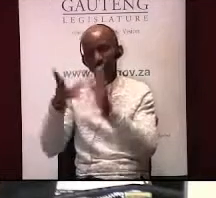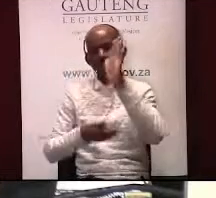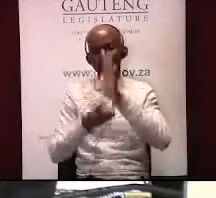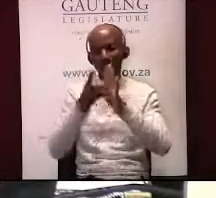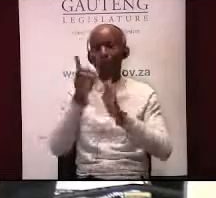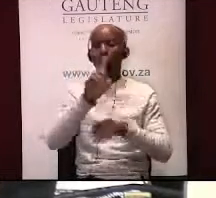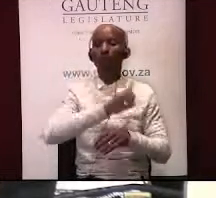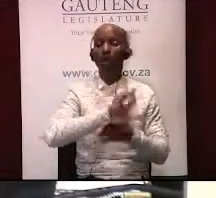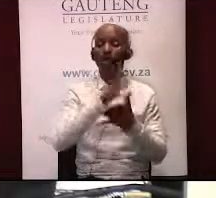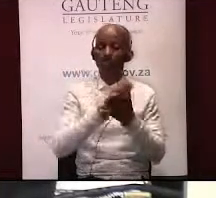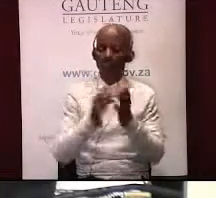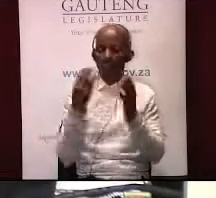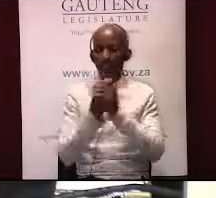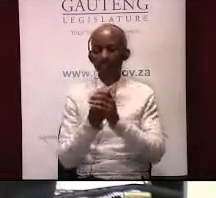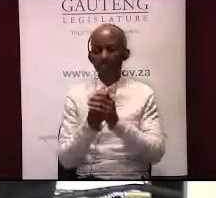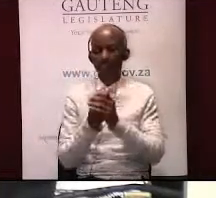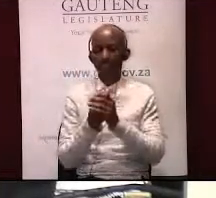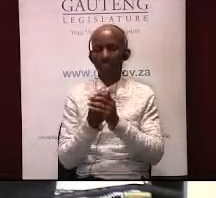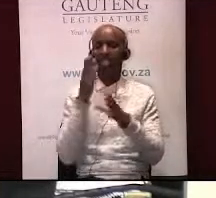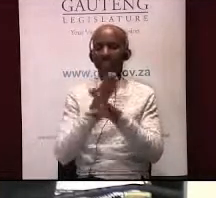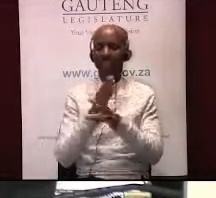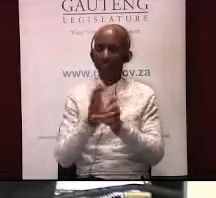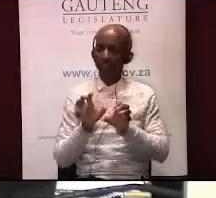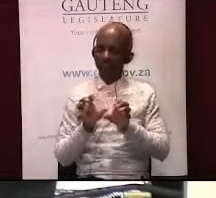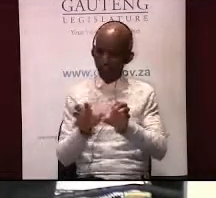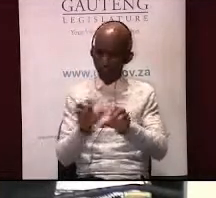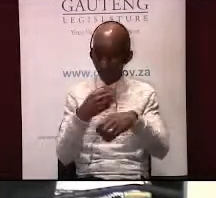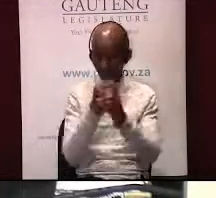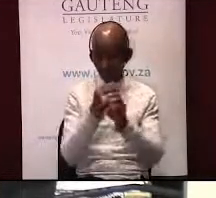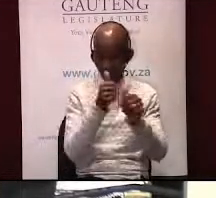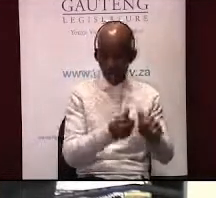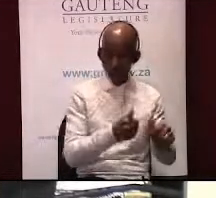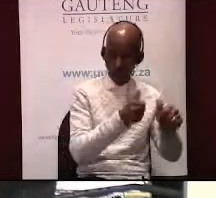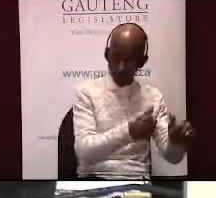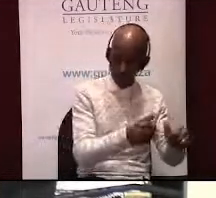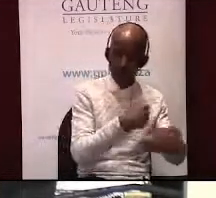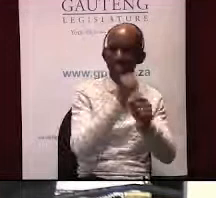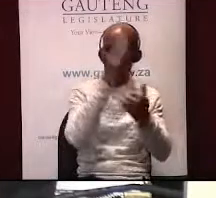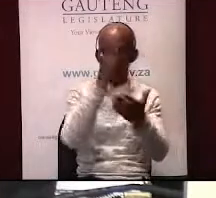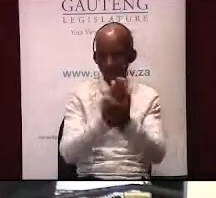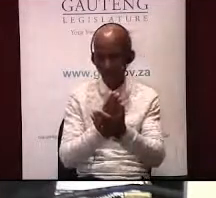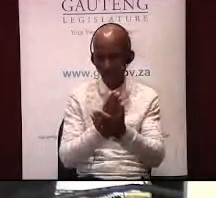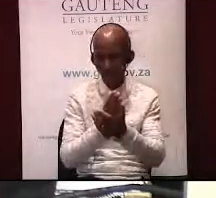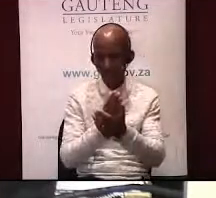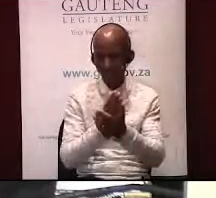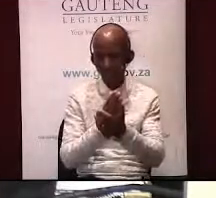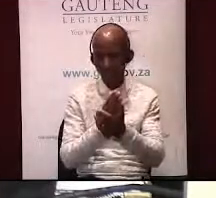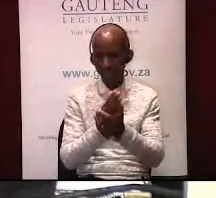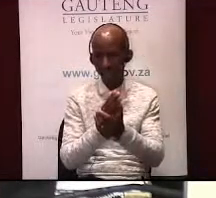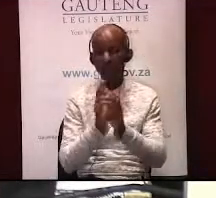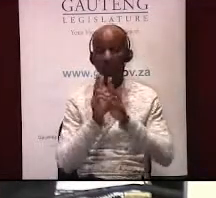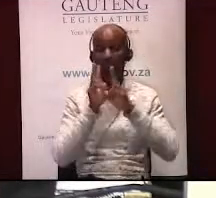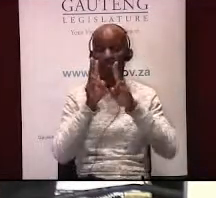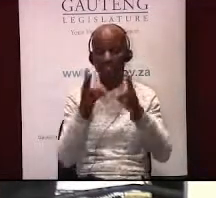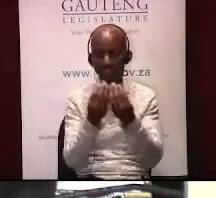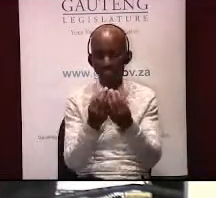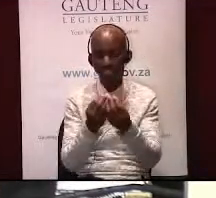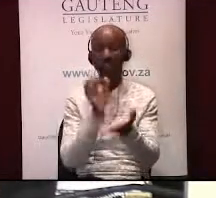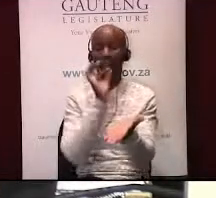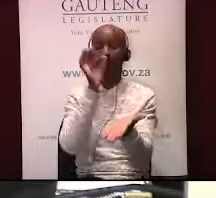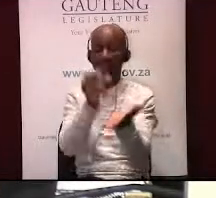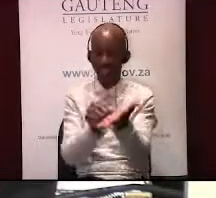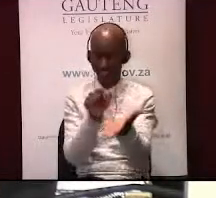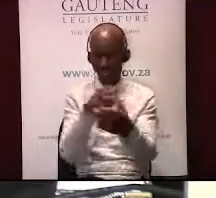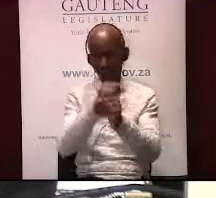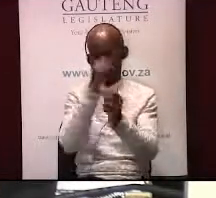that together with them we can pursue on this matter and follow up and make sure that there is oversight over those recommendations